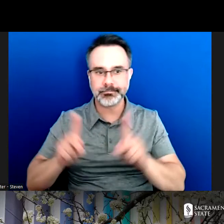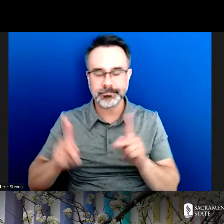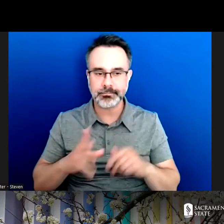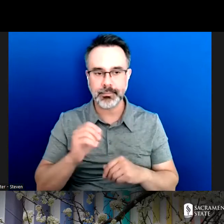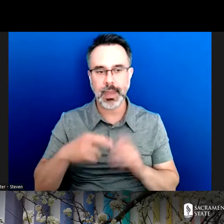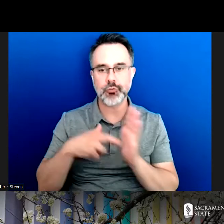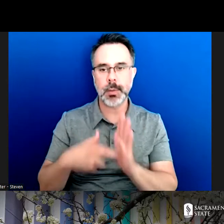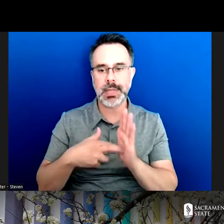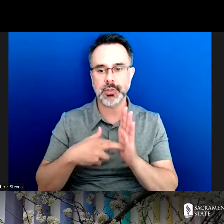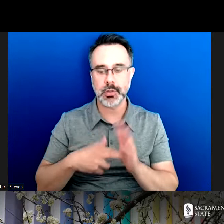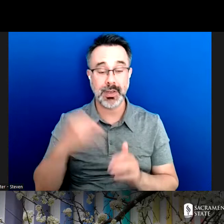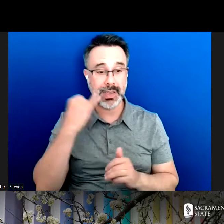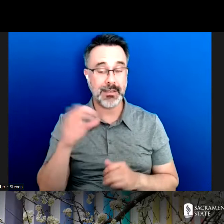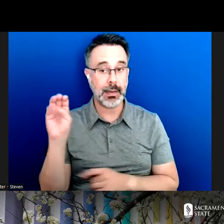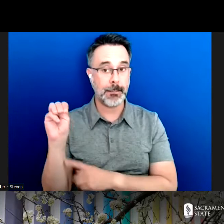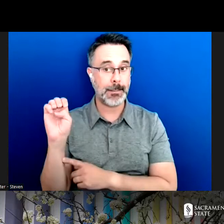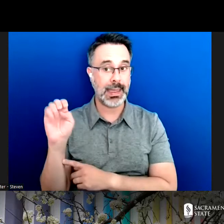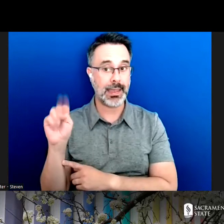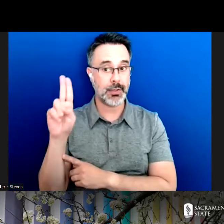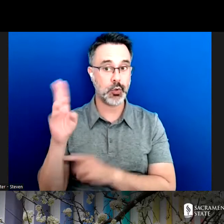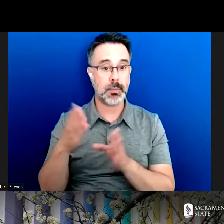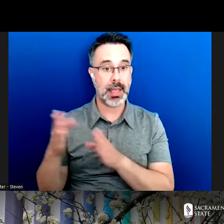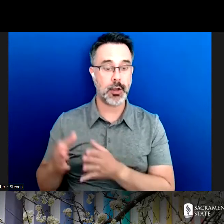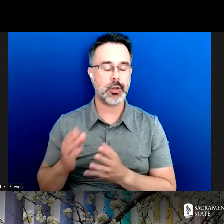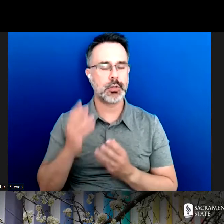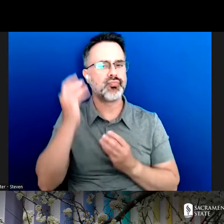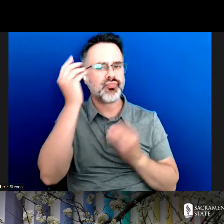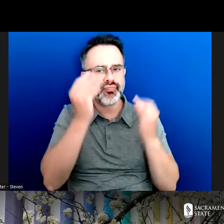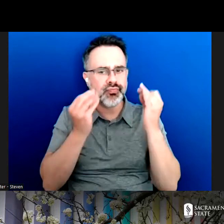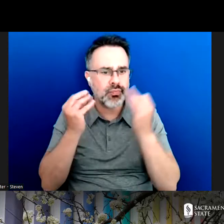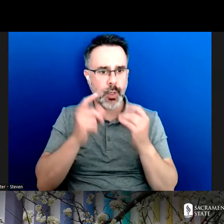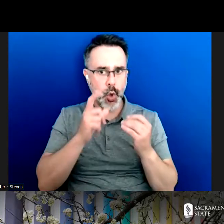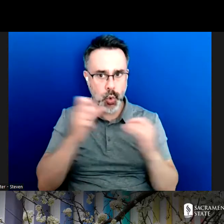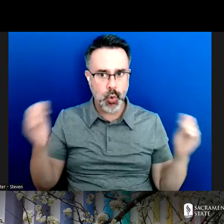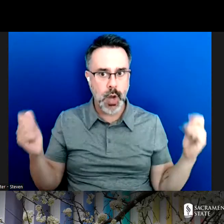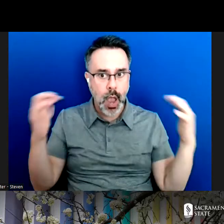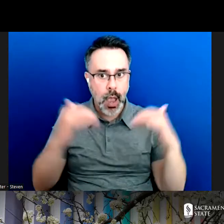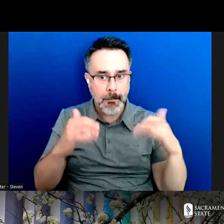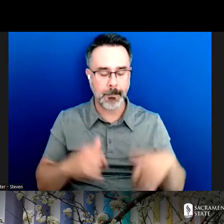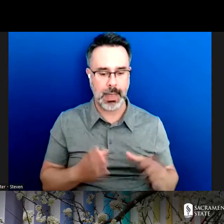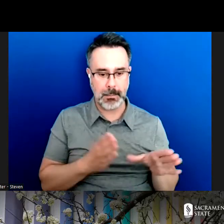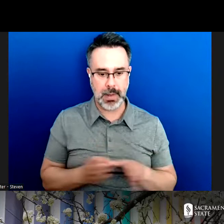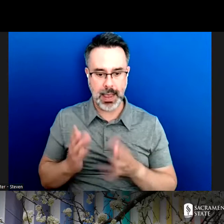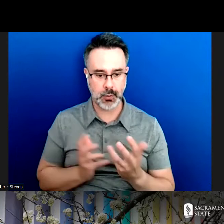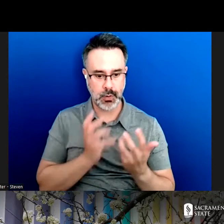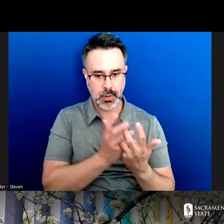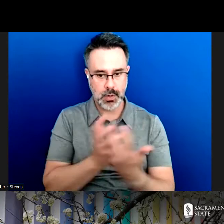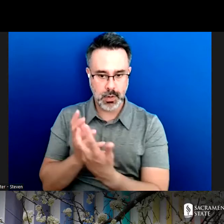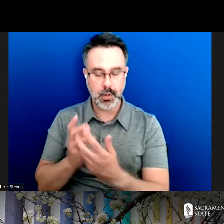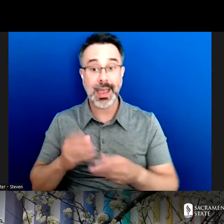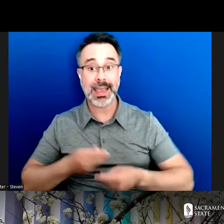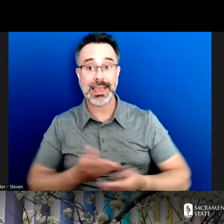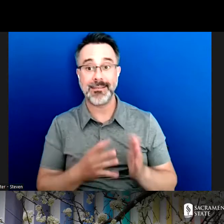the menu planners carefully consider the needs of different groups, plan a menu, then give everyone options to choose